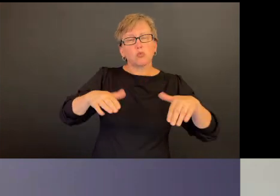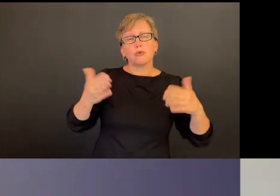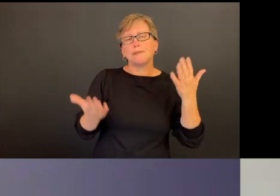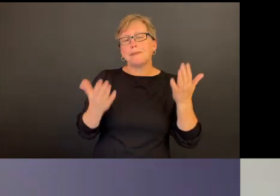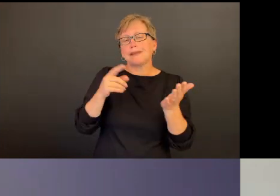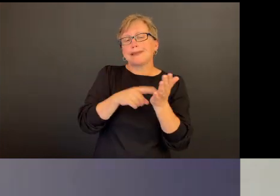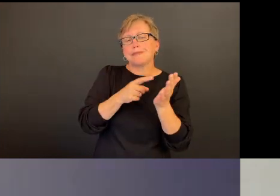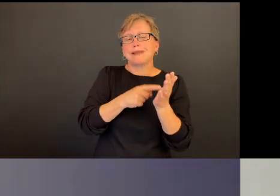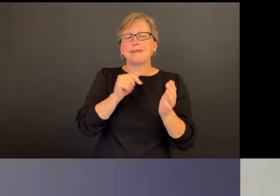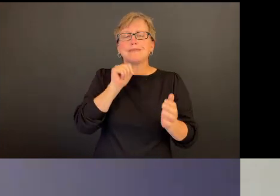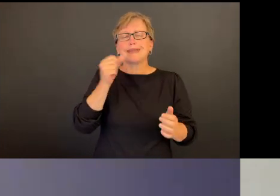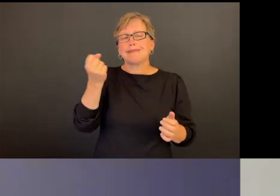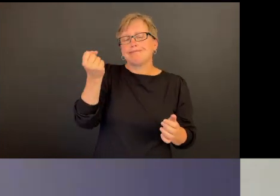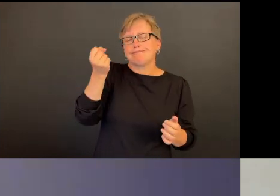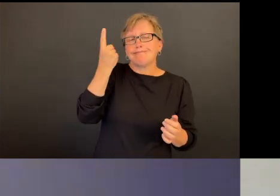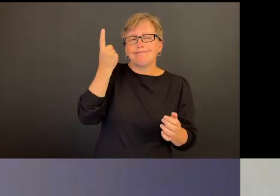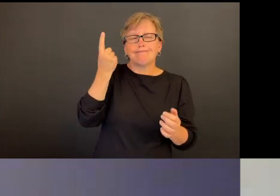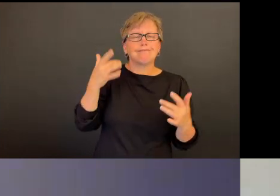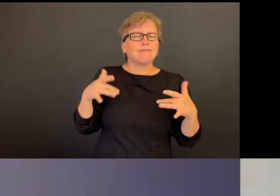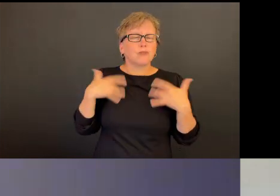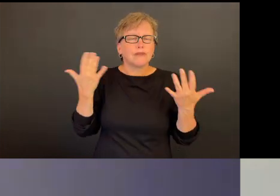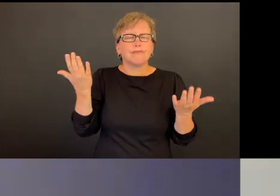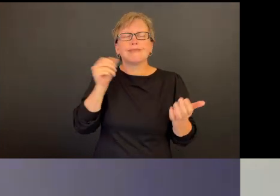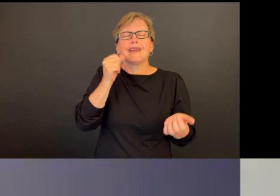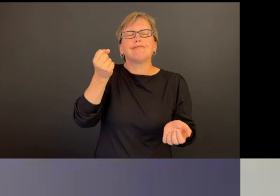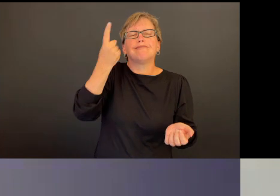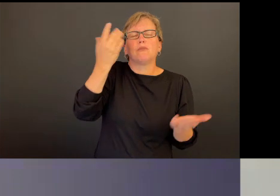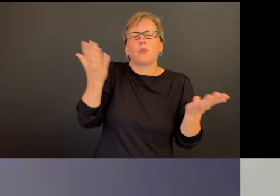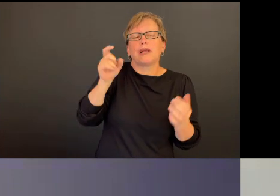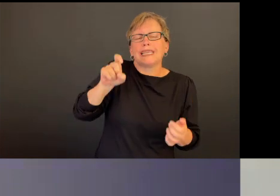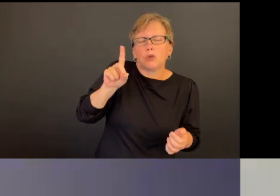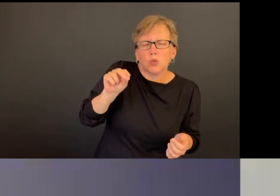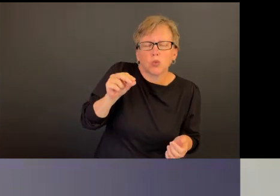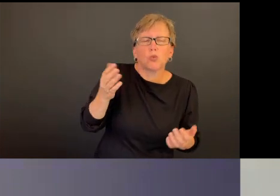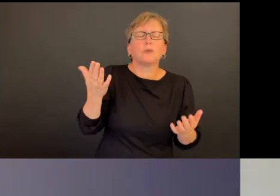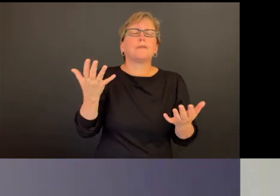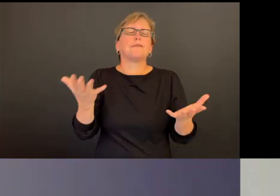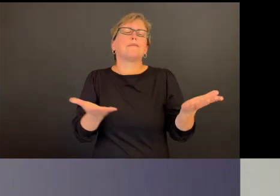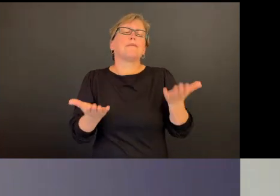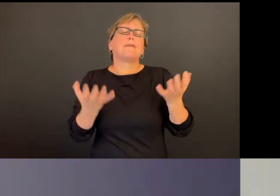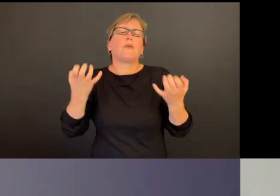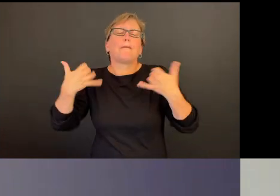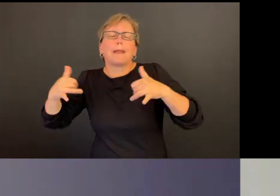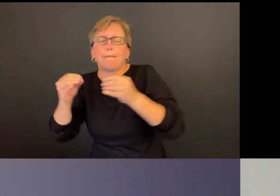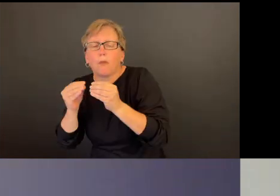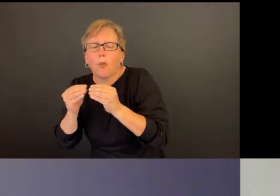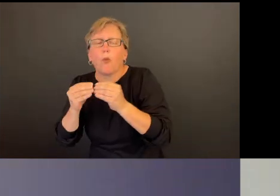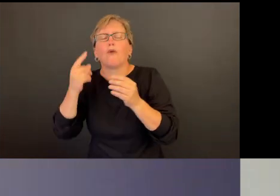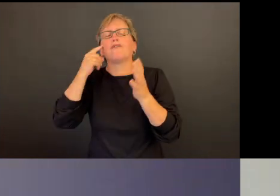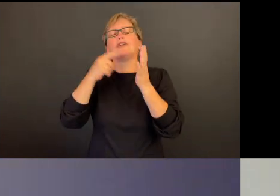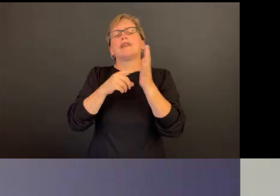adults, as far as like timetables? Do you see progress being more quick? Do you see